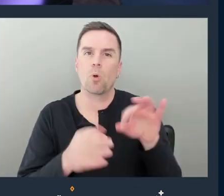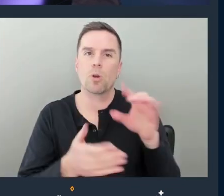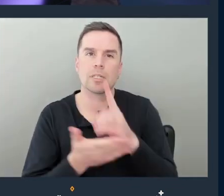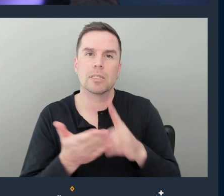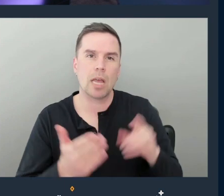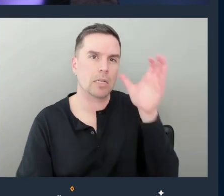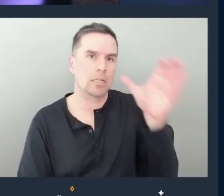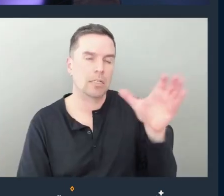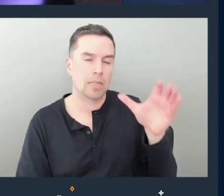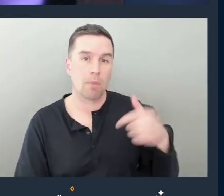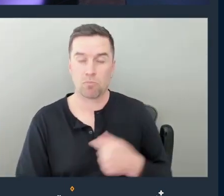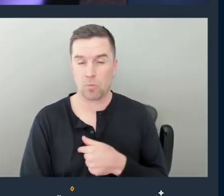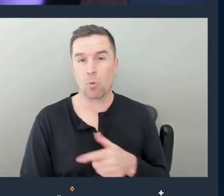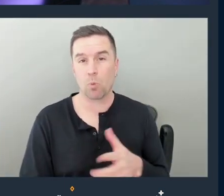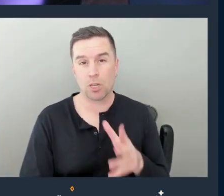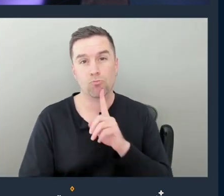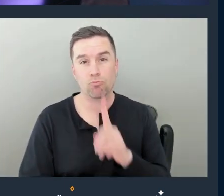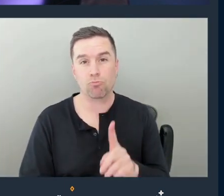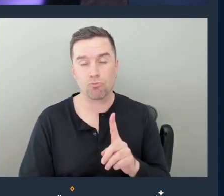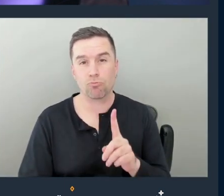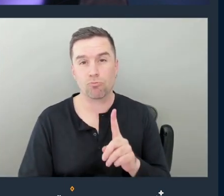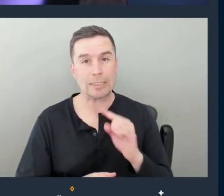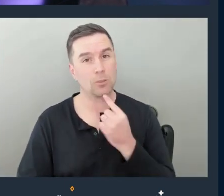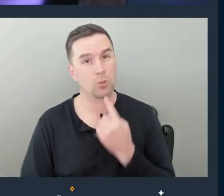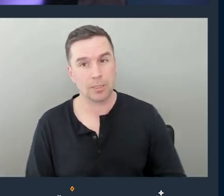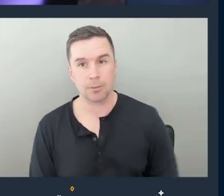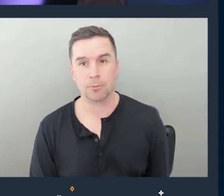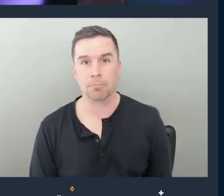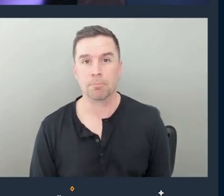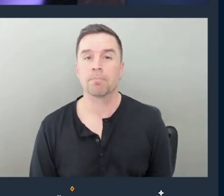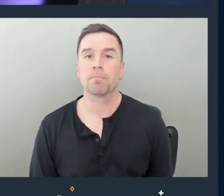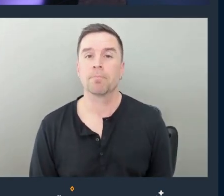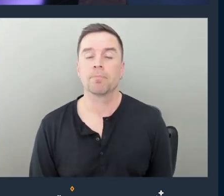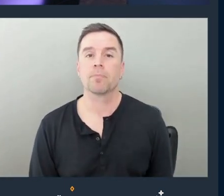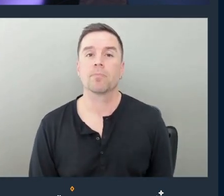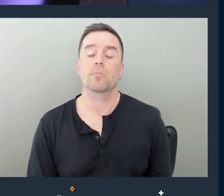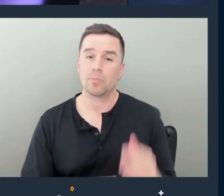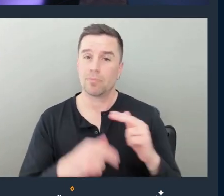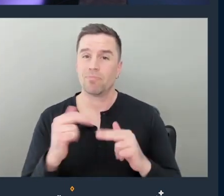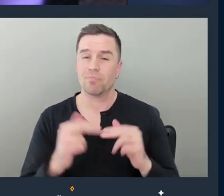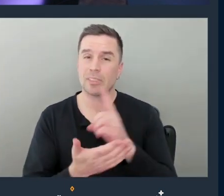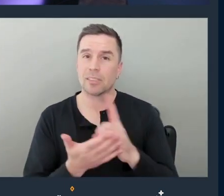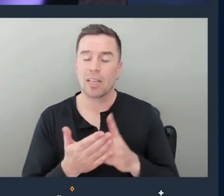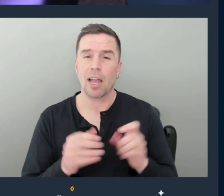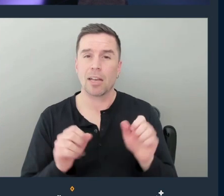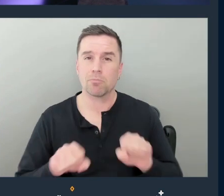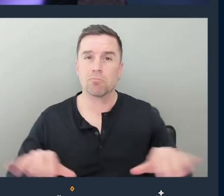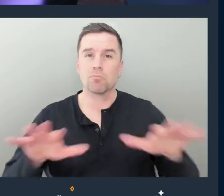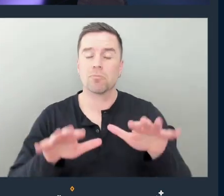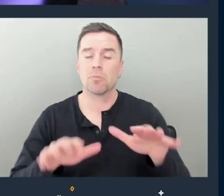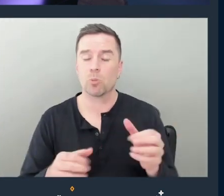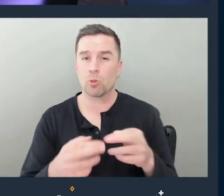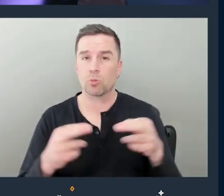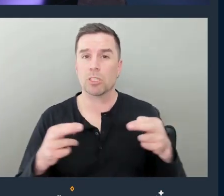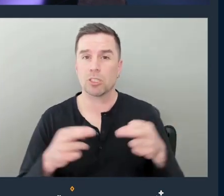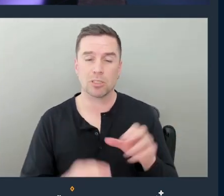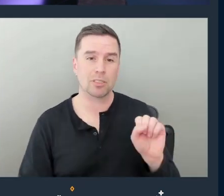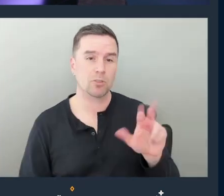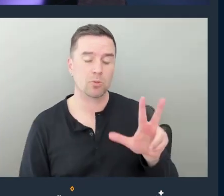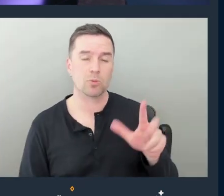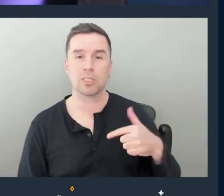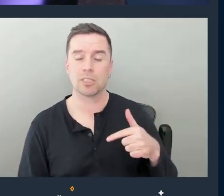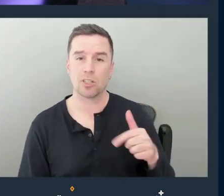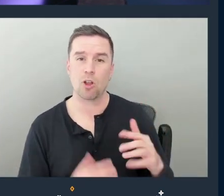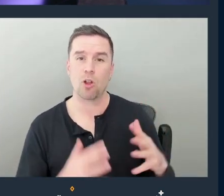seriously. To simplify the work building applications across multiple regions, in 2021, we launched S3 multi-region access points.